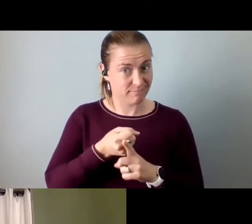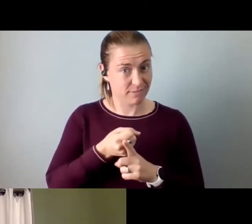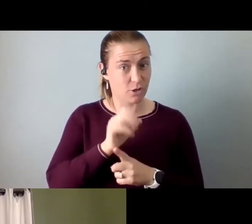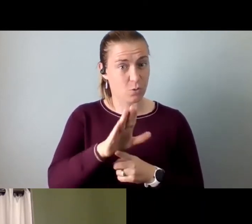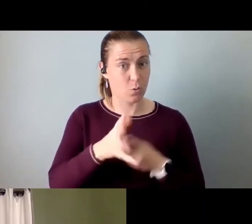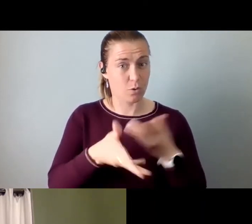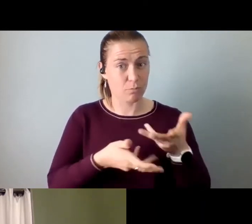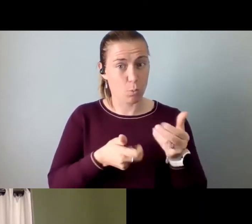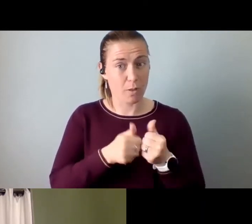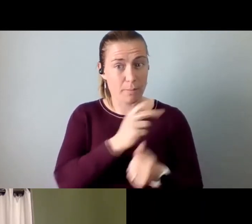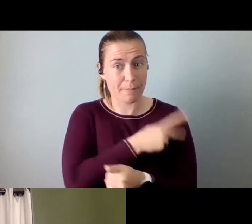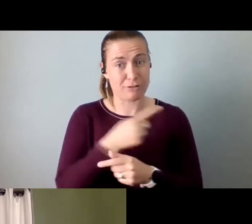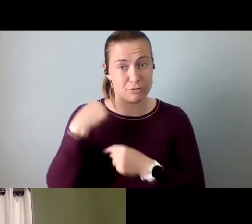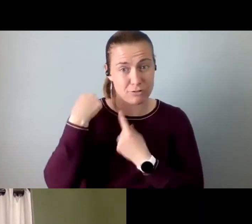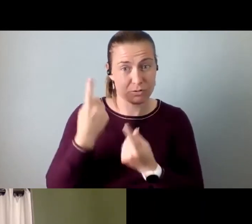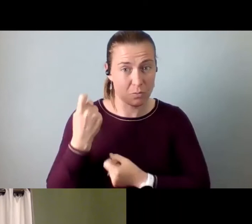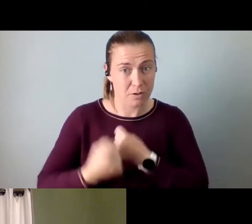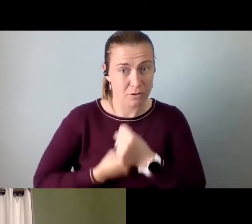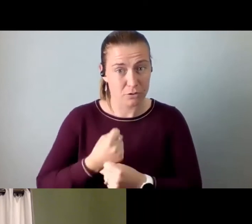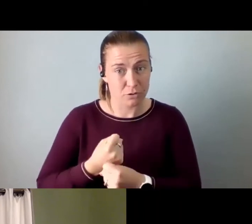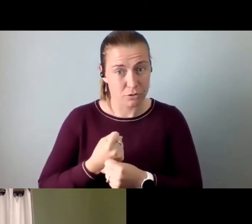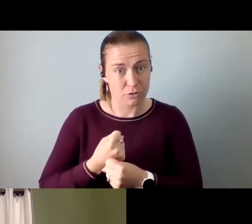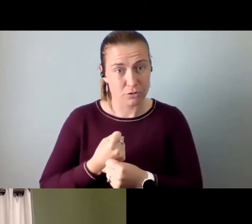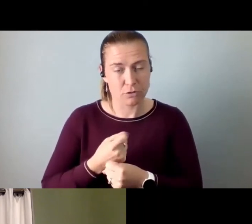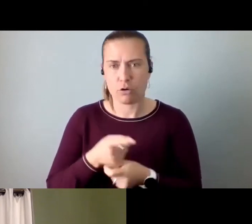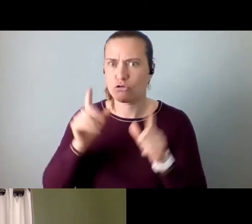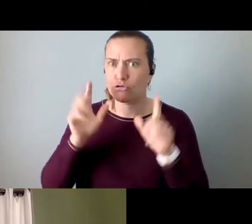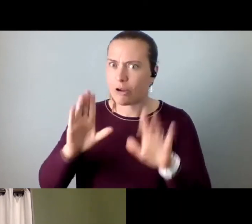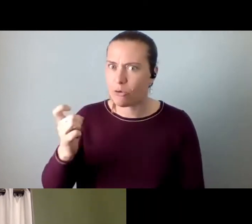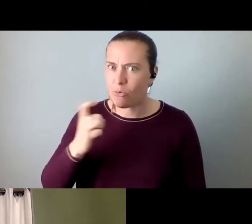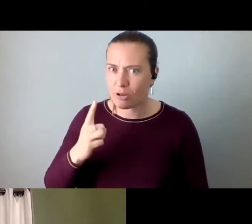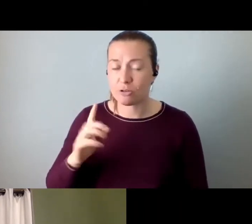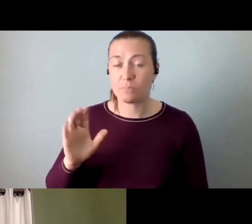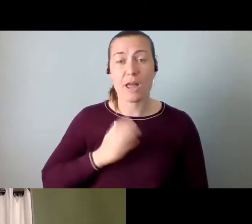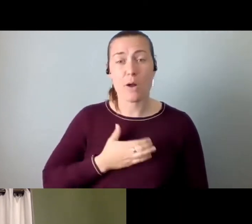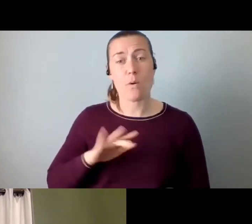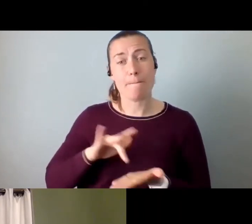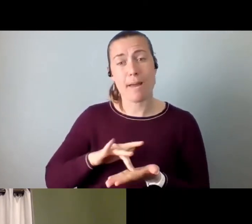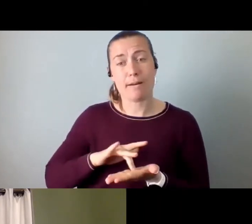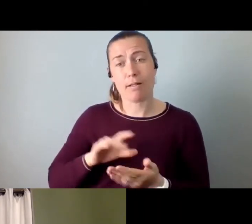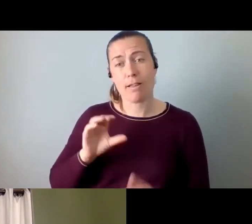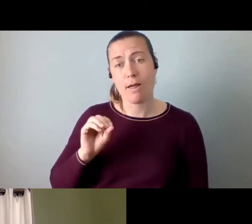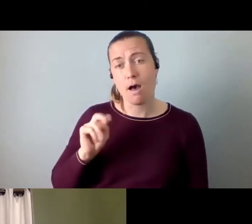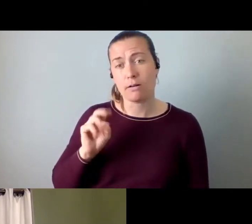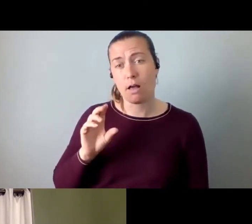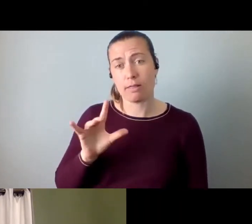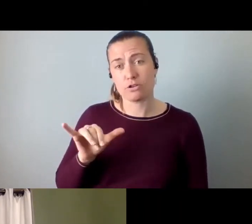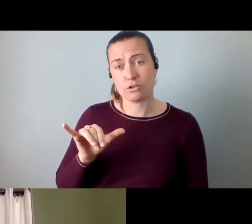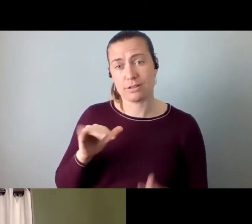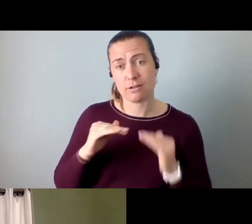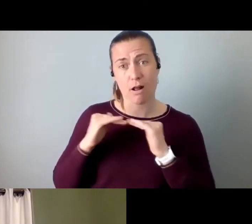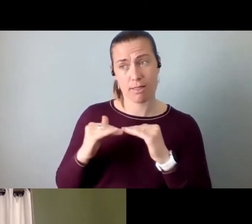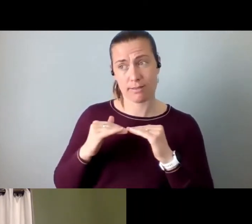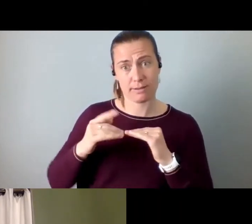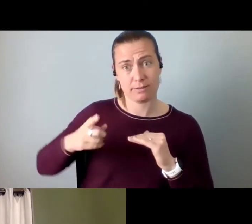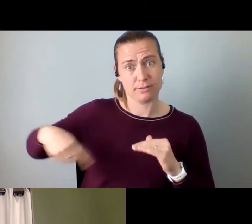What a great question. I think our medical oncology colleagues had